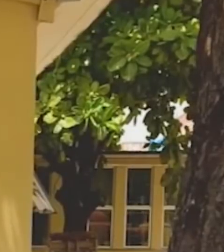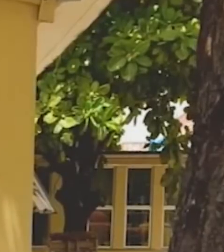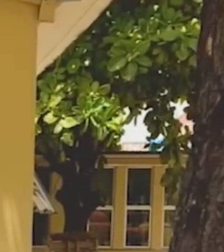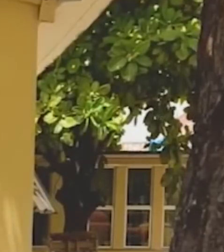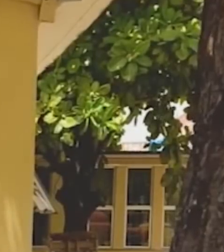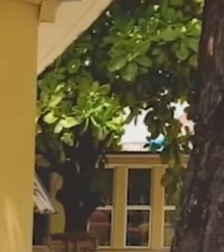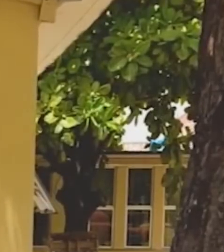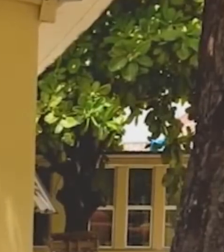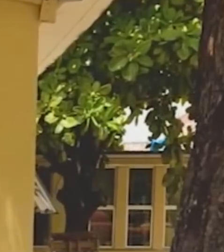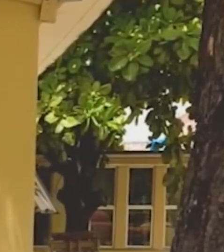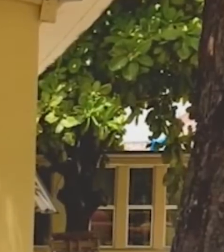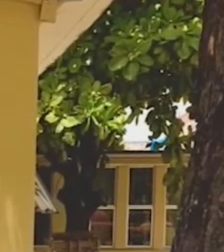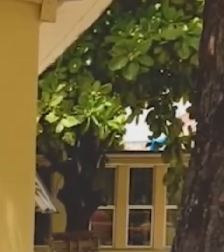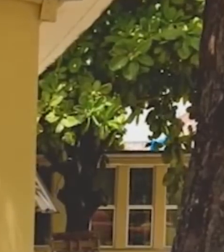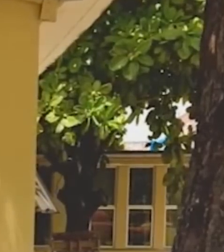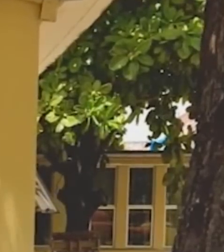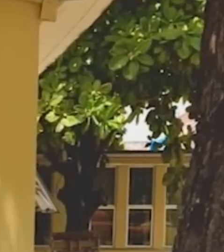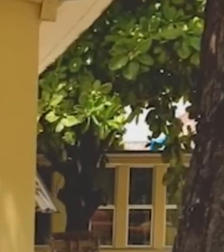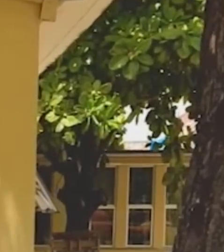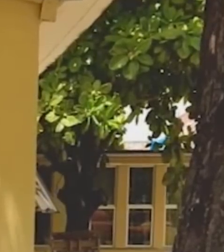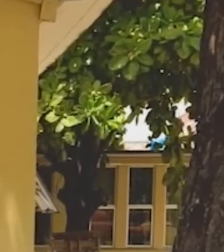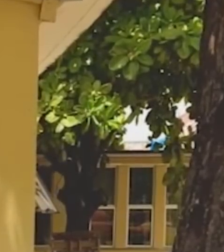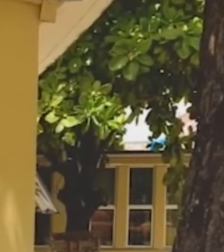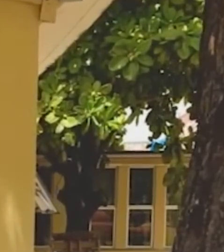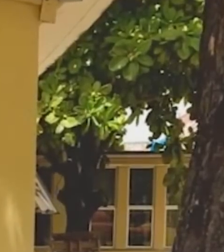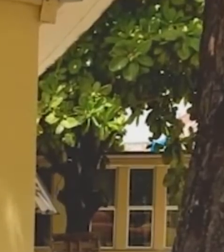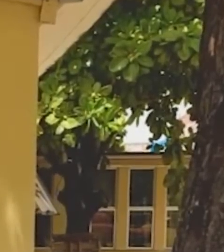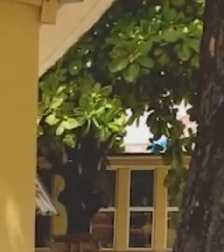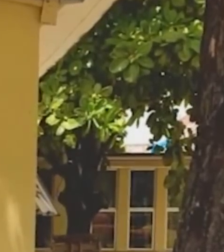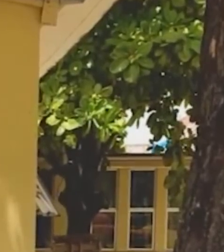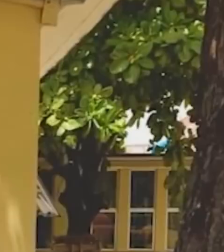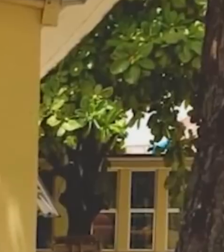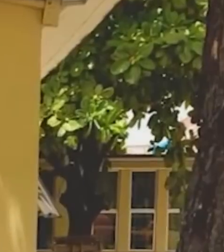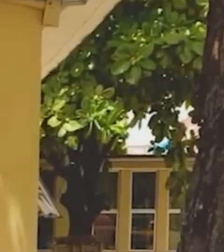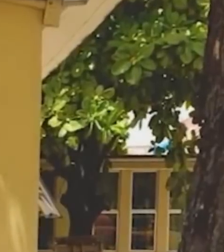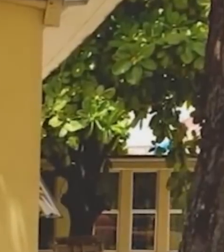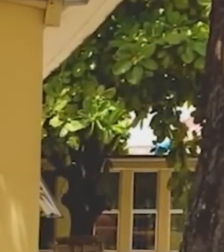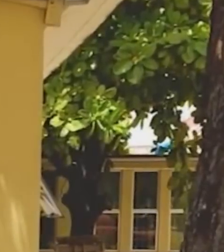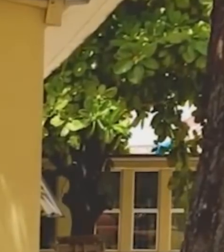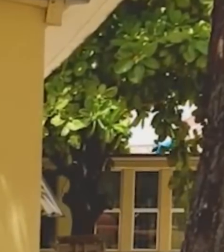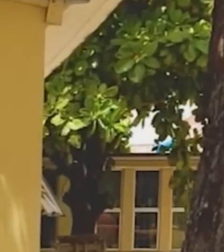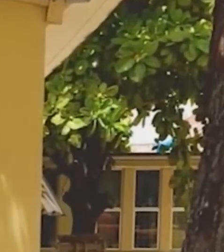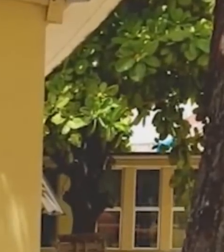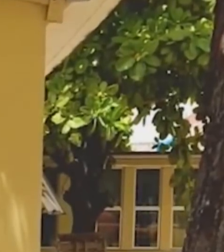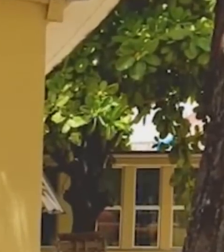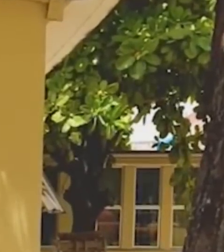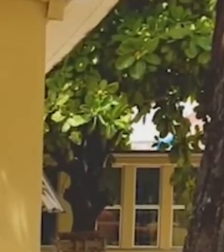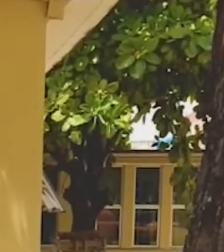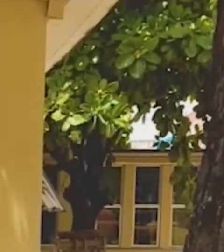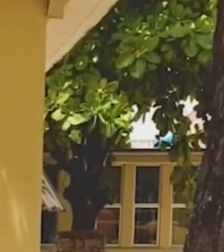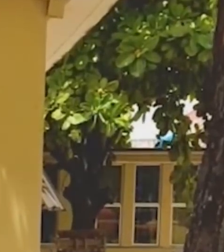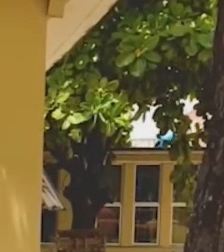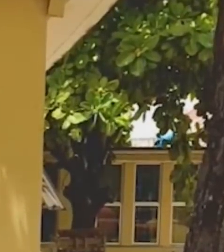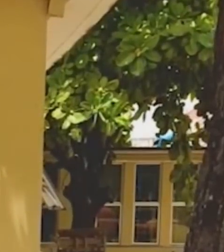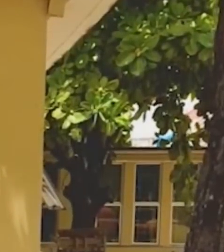has meant for us, that our staff, they have had to go into isolation more often, more frequently,